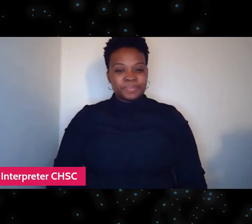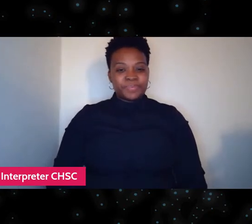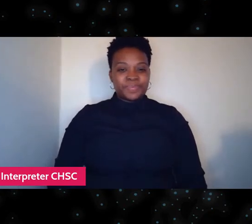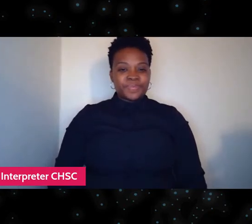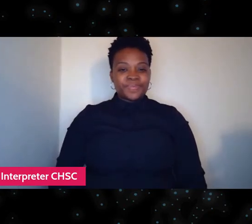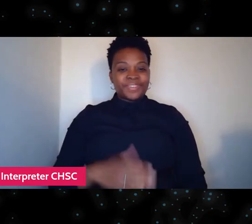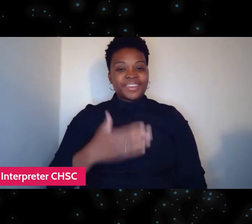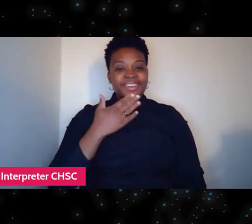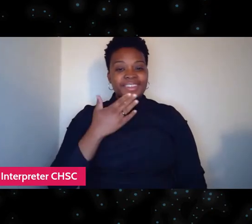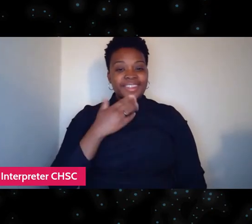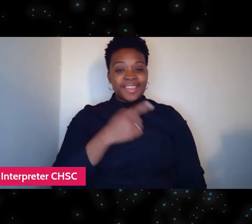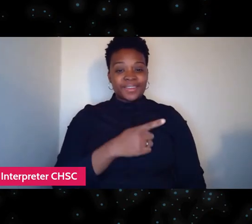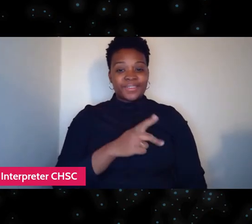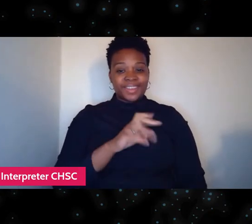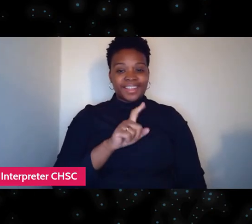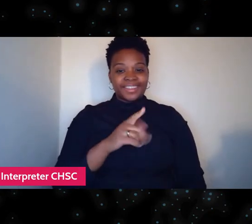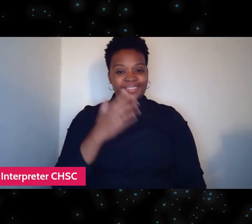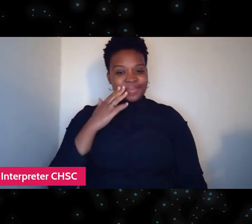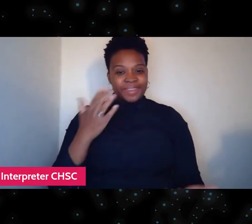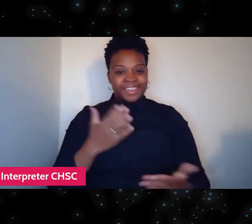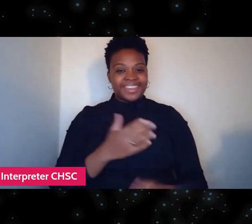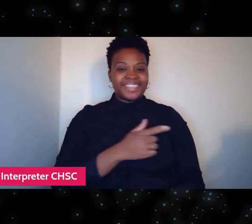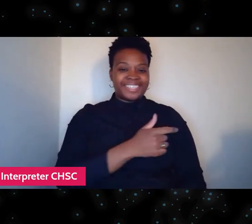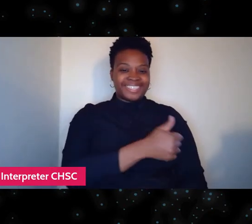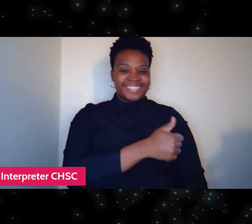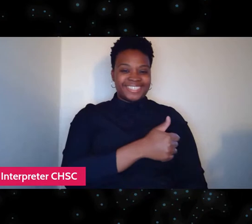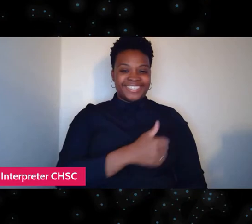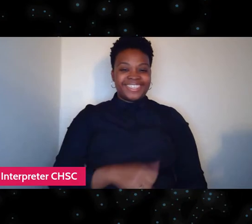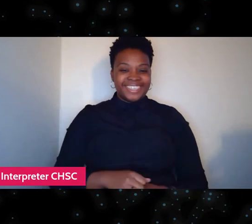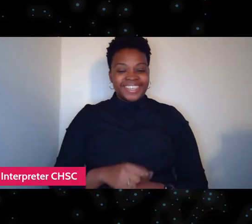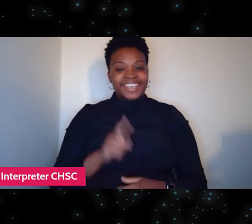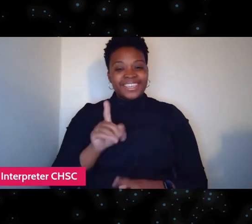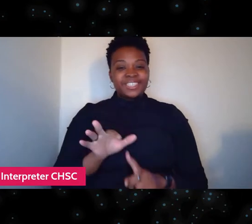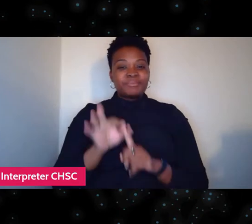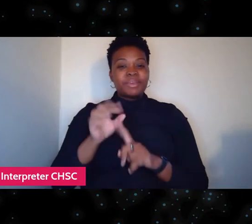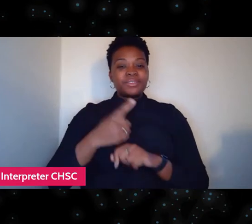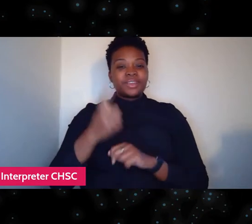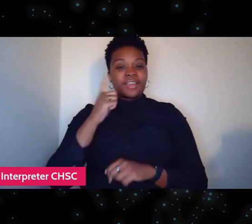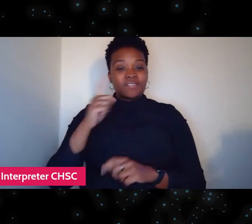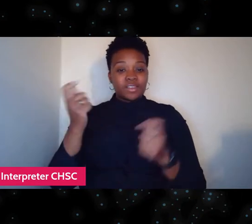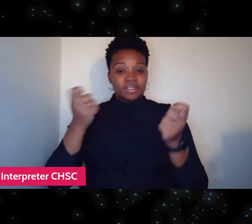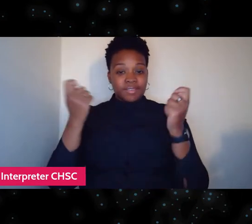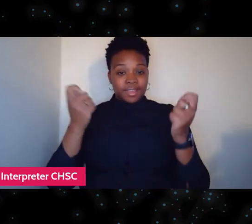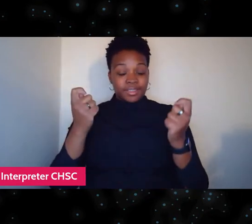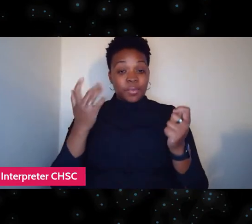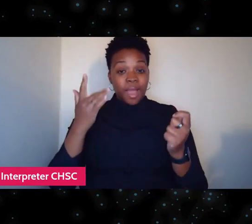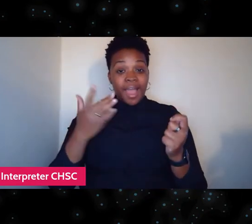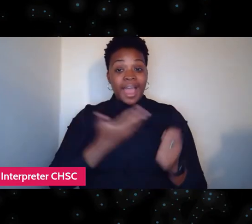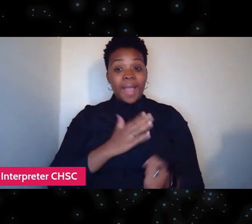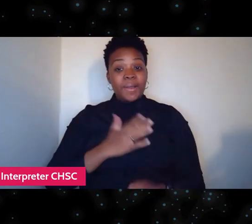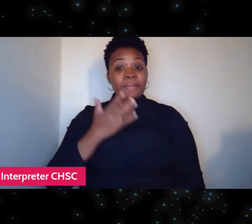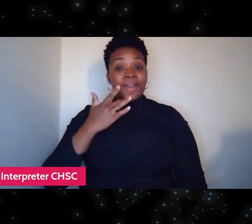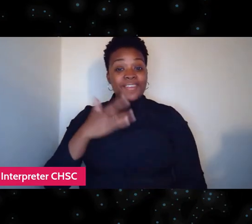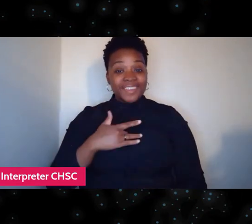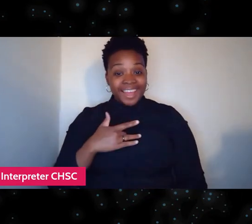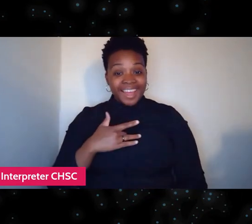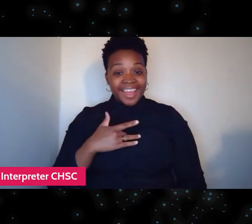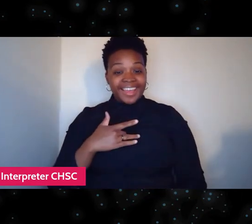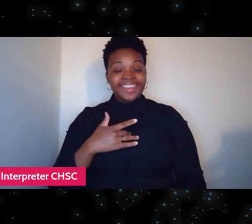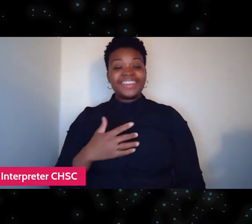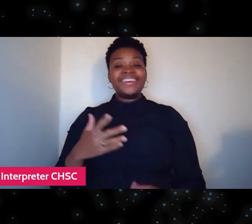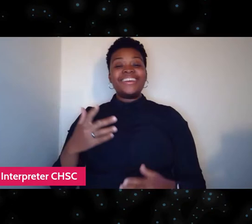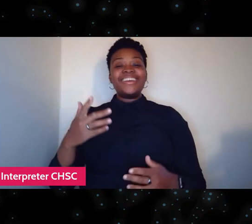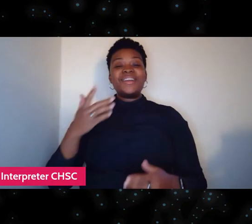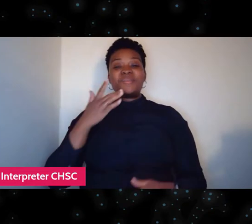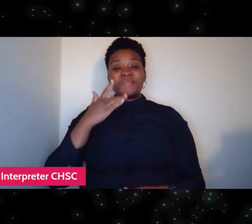Thank you, Kelly, for being here. This is a very special day for the festival because it's our birthday, and our birthday